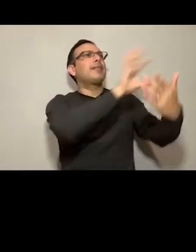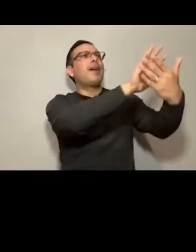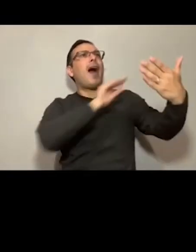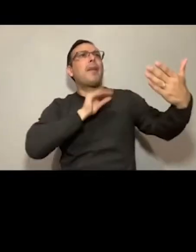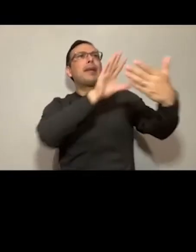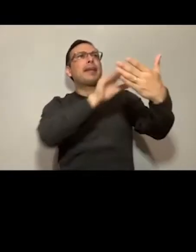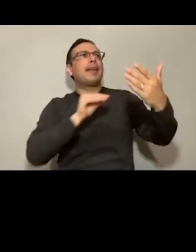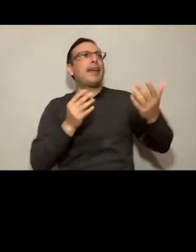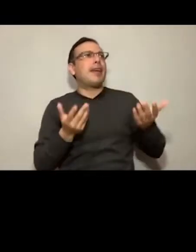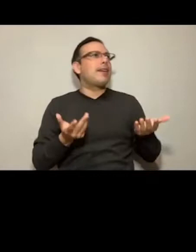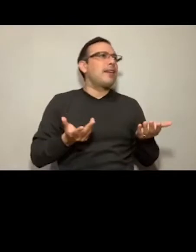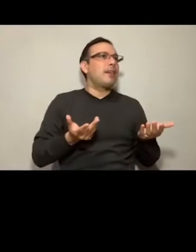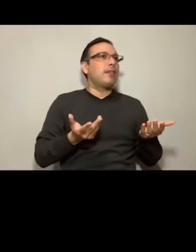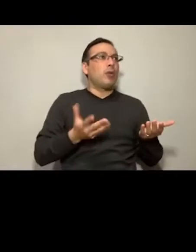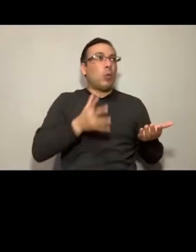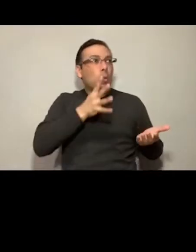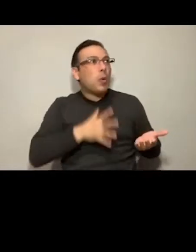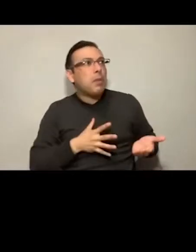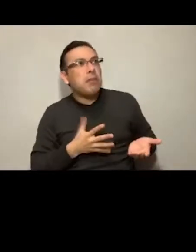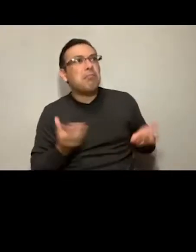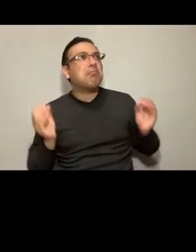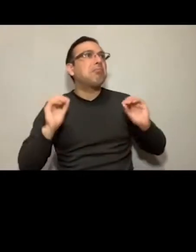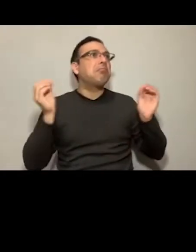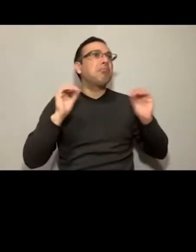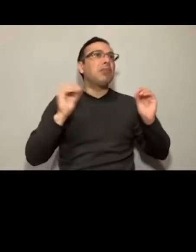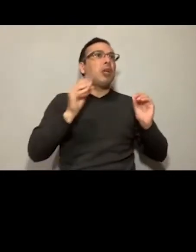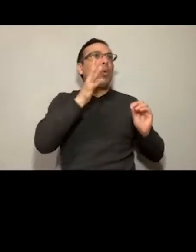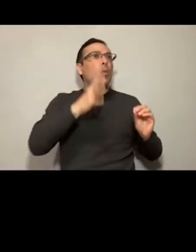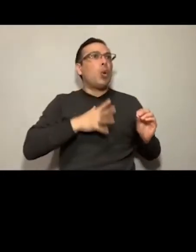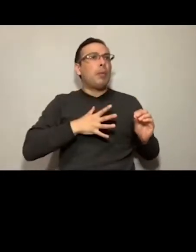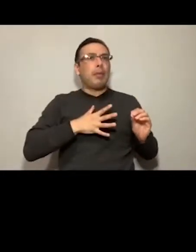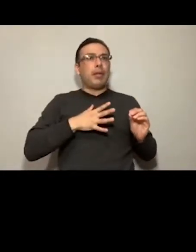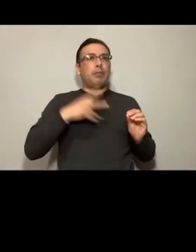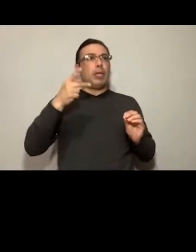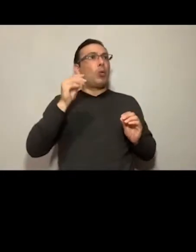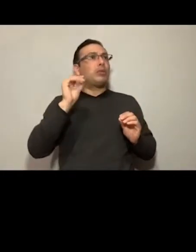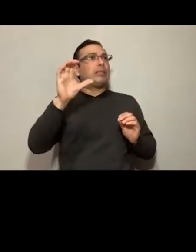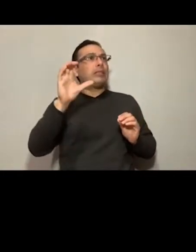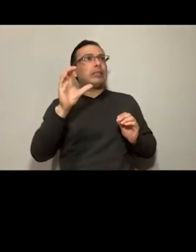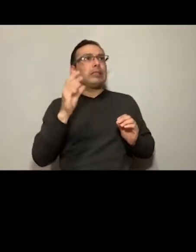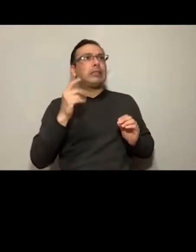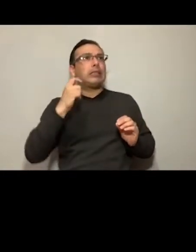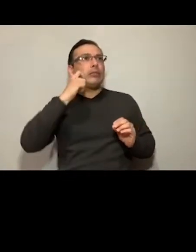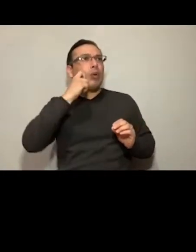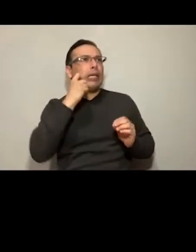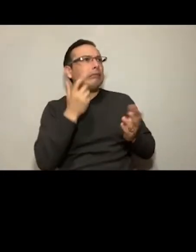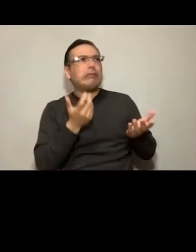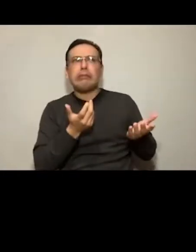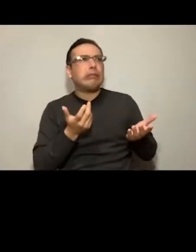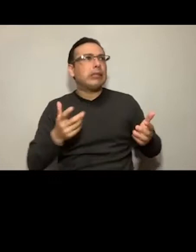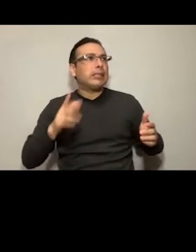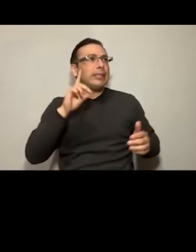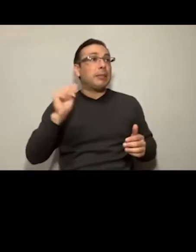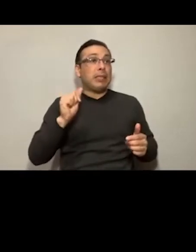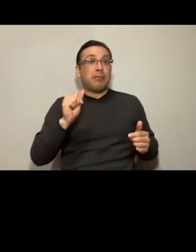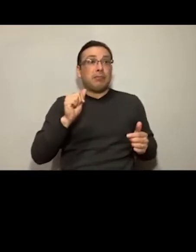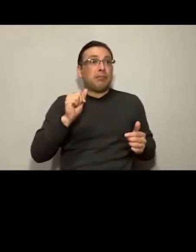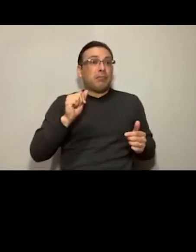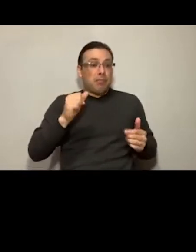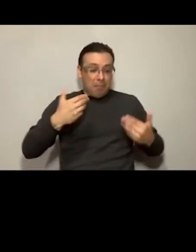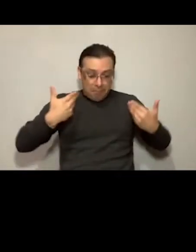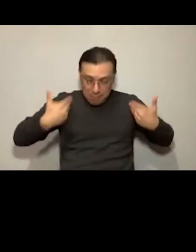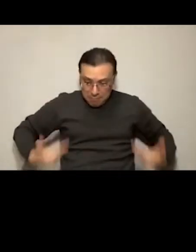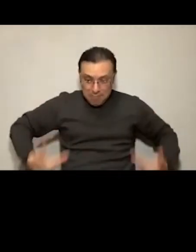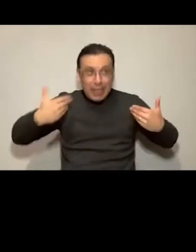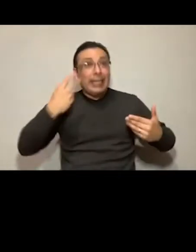as a woman, not as a woman of color, but, you know, as a woman that had a disability. We don't see ourselves in nursing. So it wasn't something